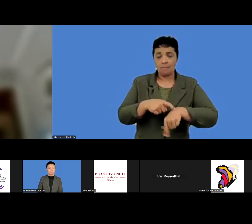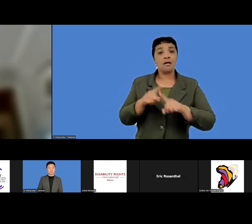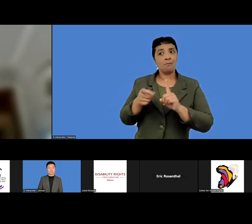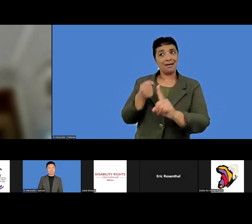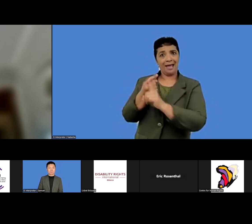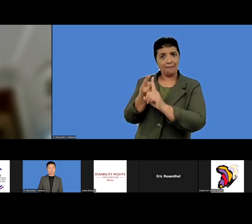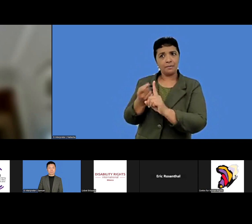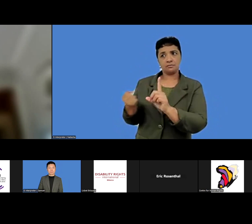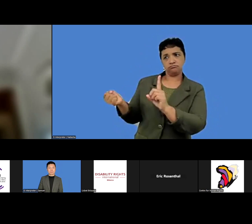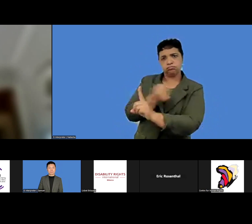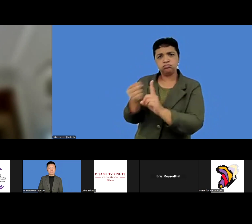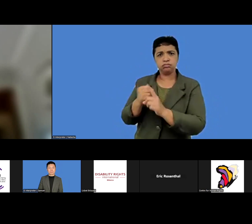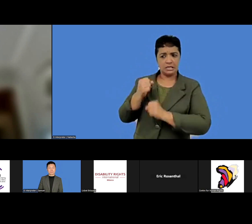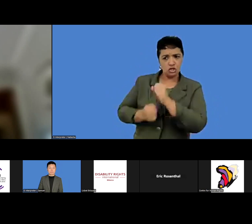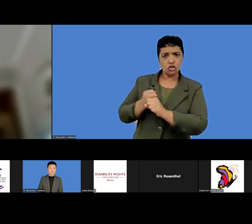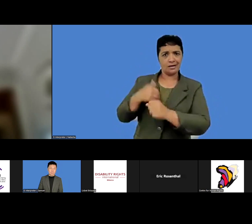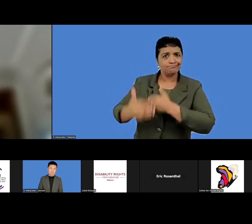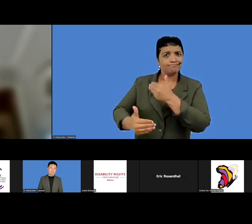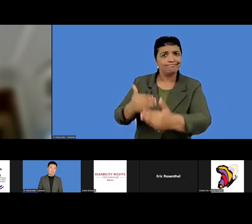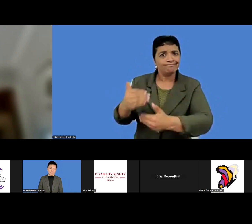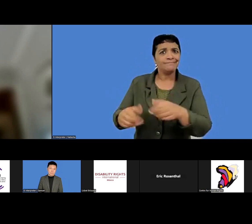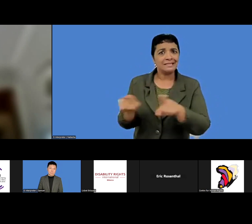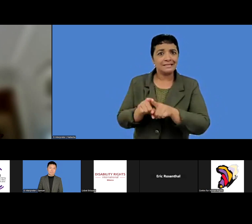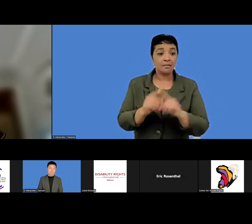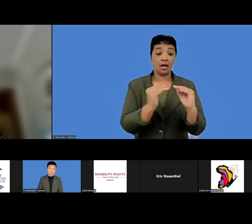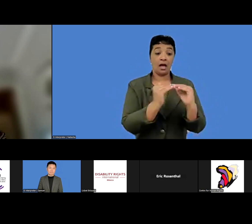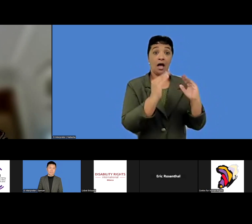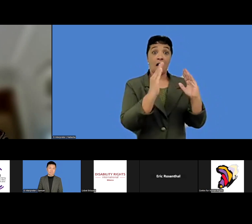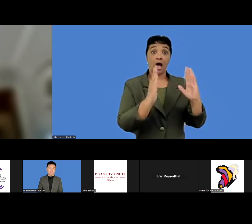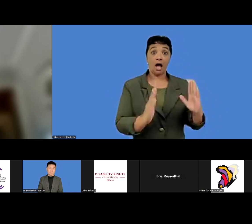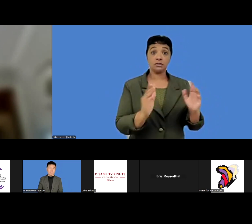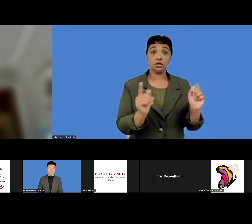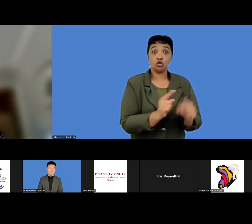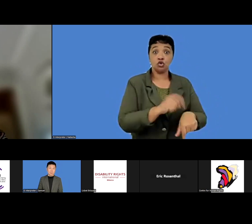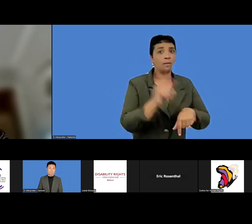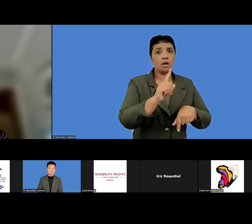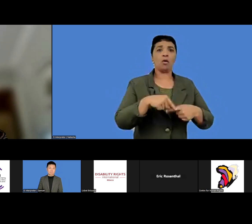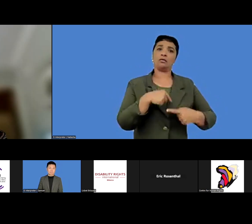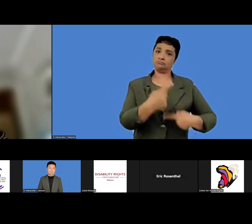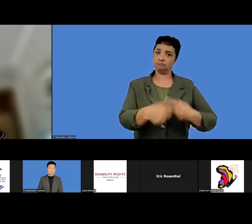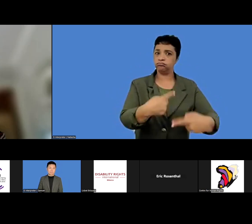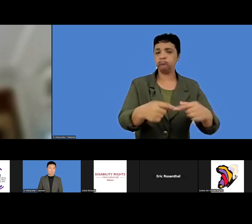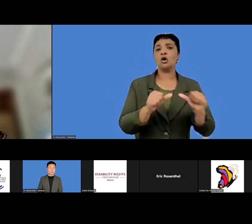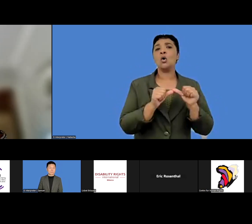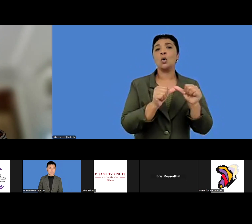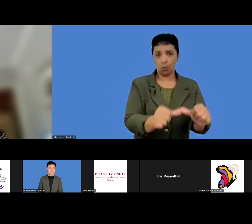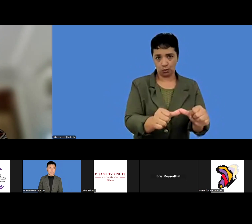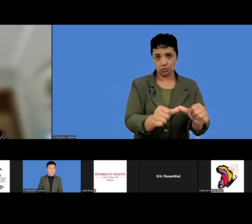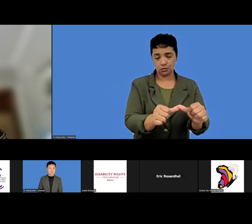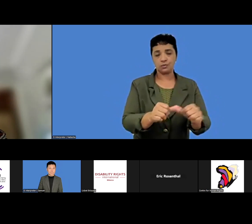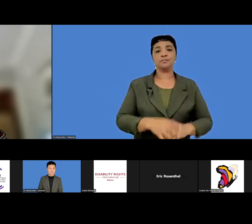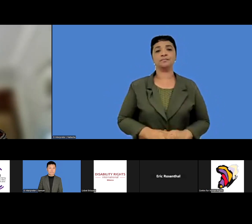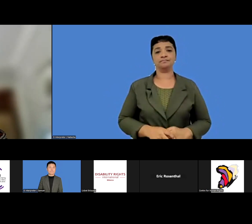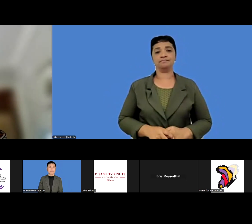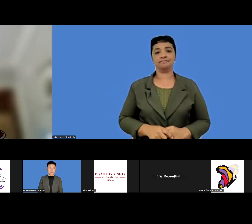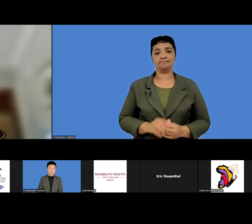happen year after year, the temporariness started to disappear gradually, and there were some people with